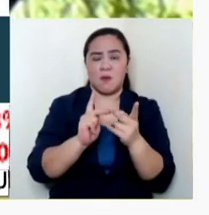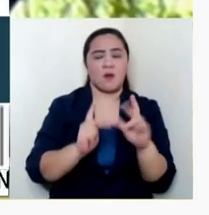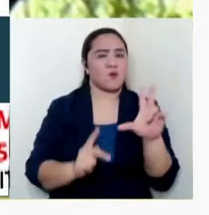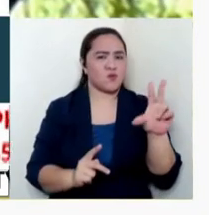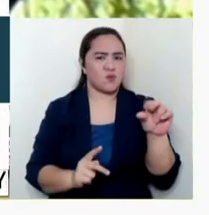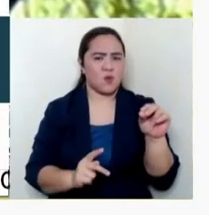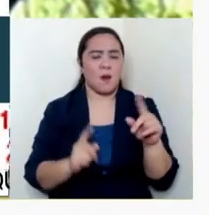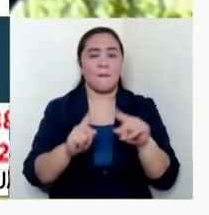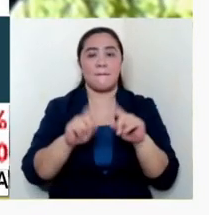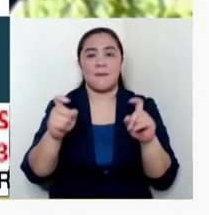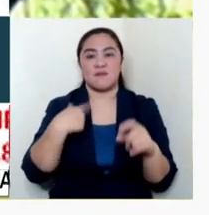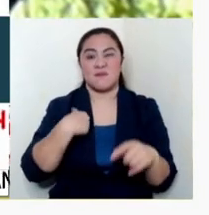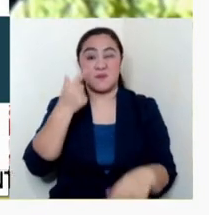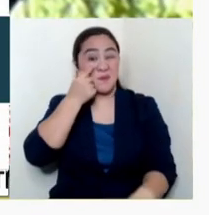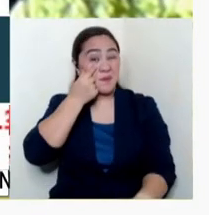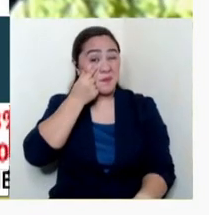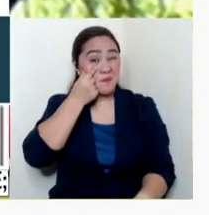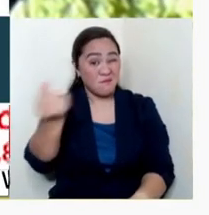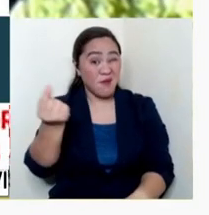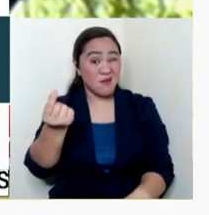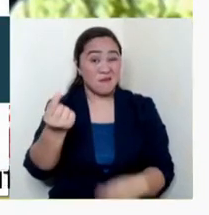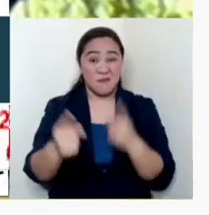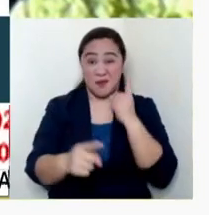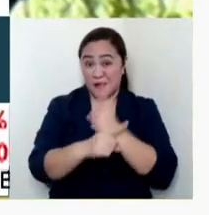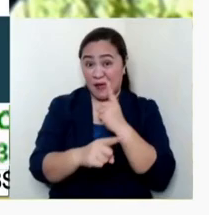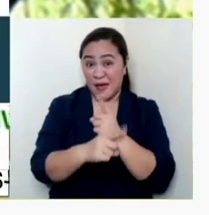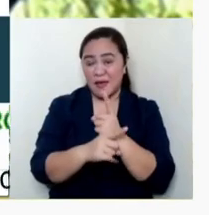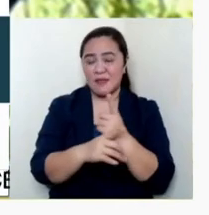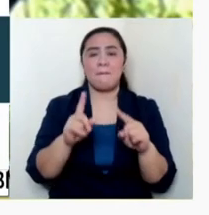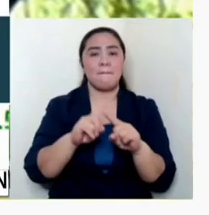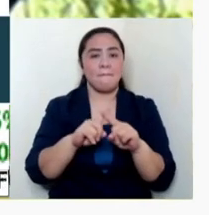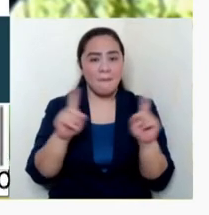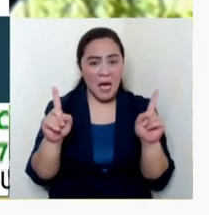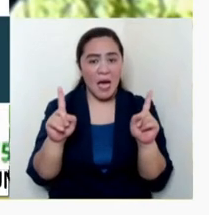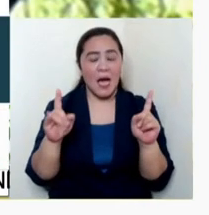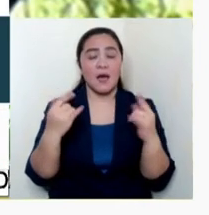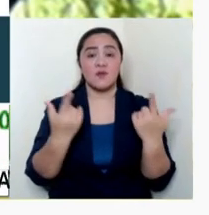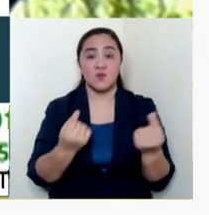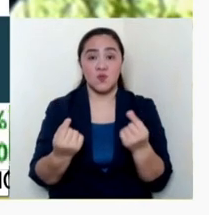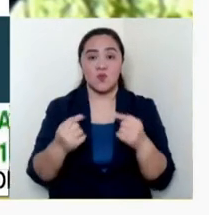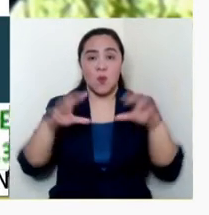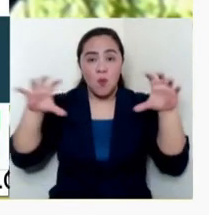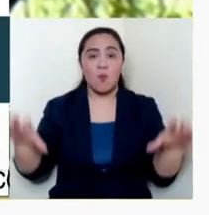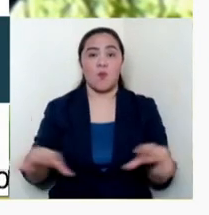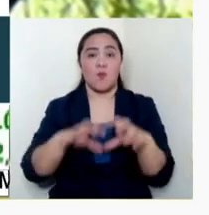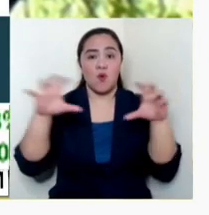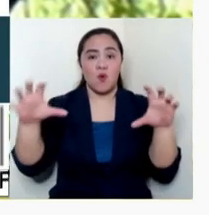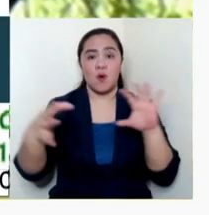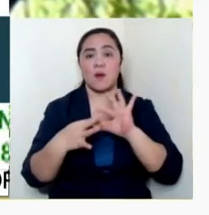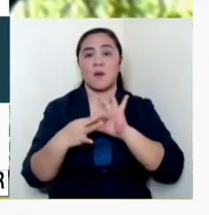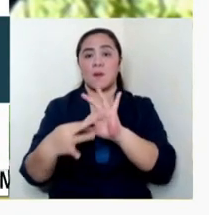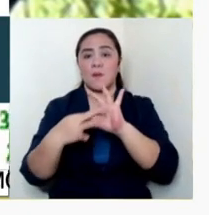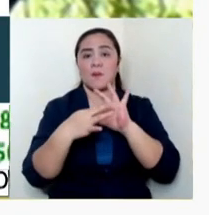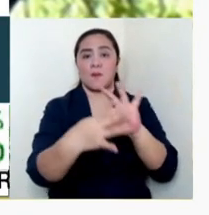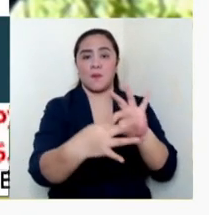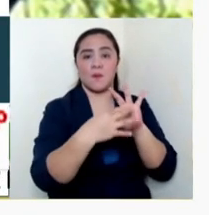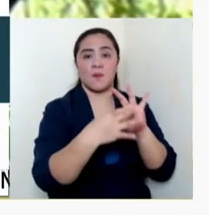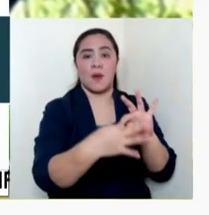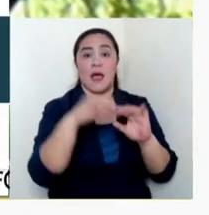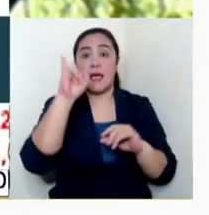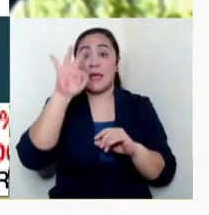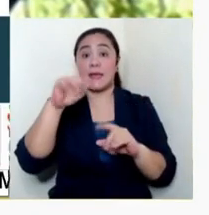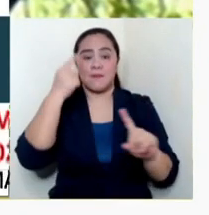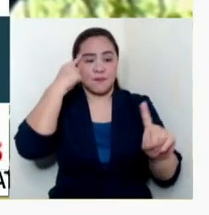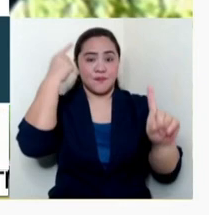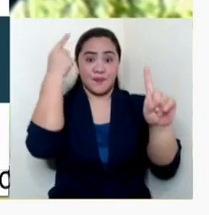quite possible, and it's not only possible, it's actually what's happening. You can work with other people in terms of things that you get along with and can